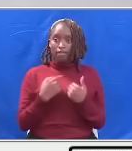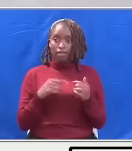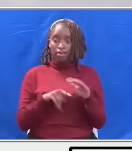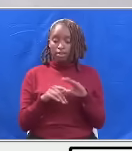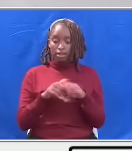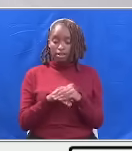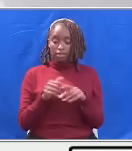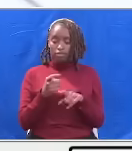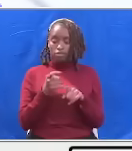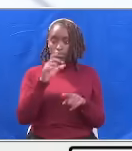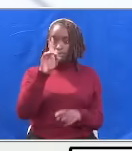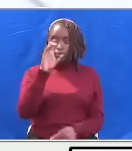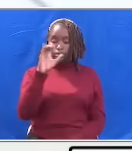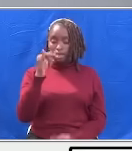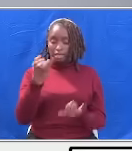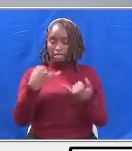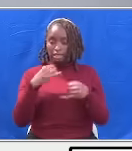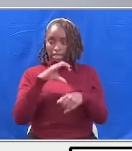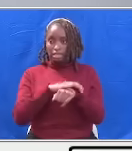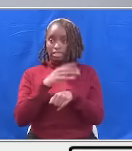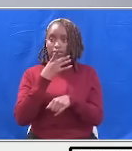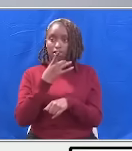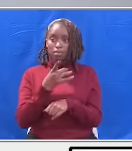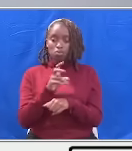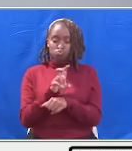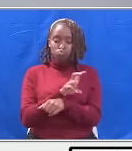the DCI were hunting him down.